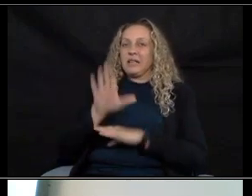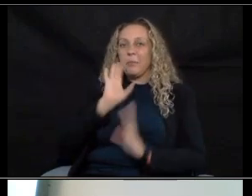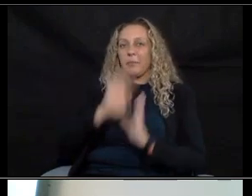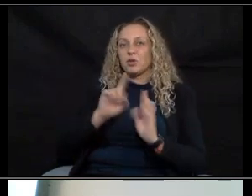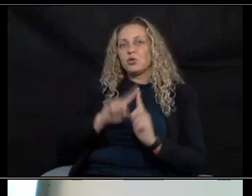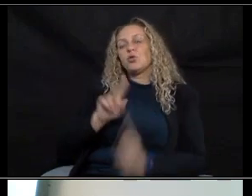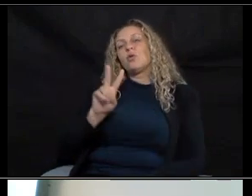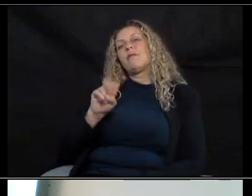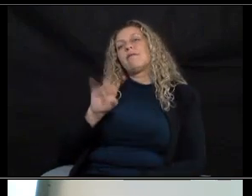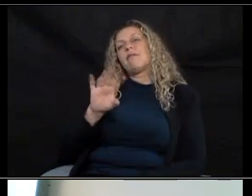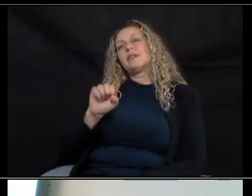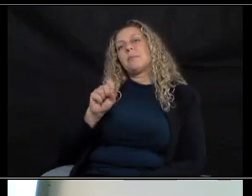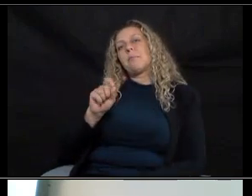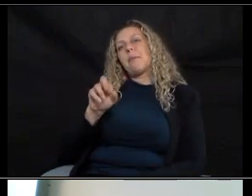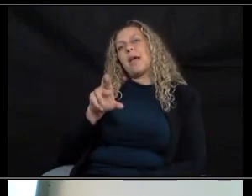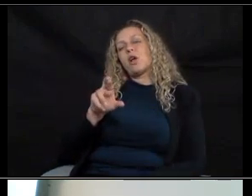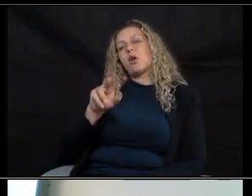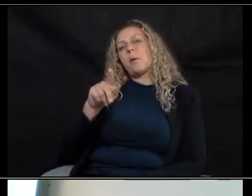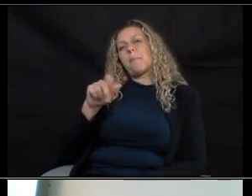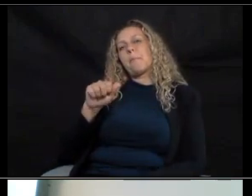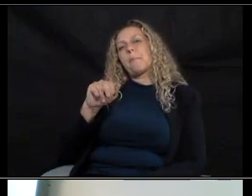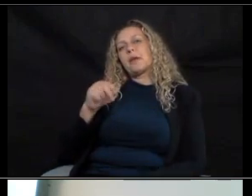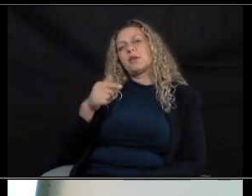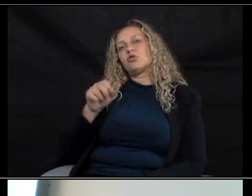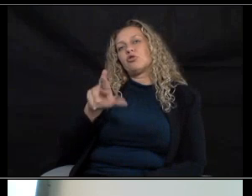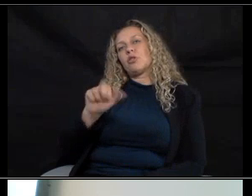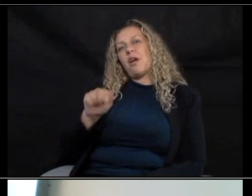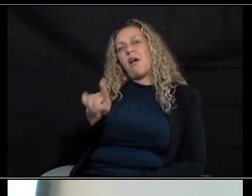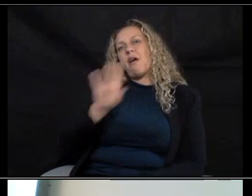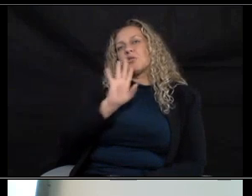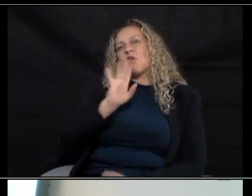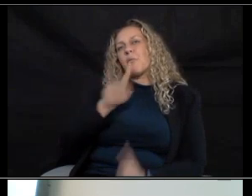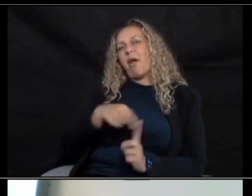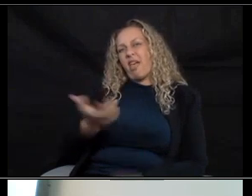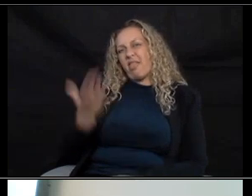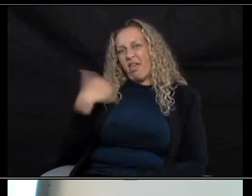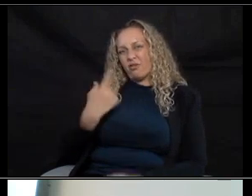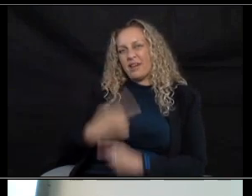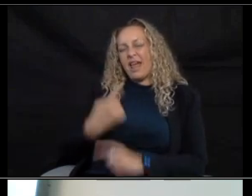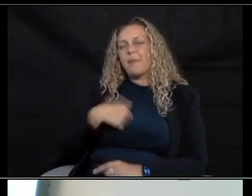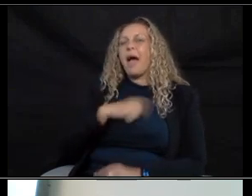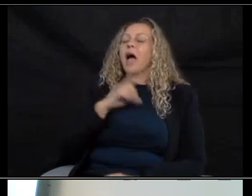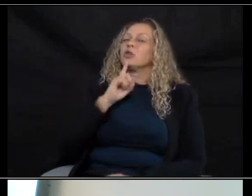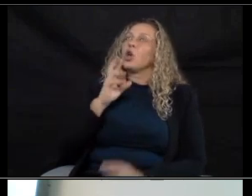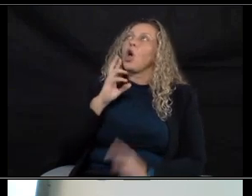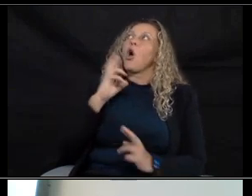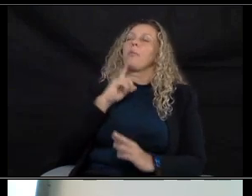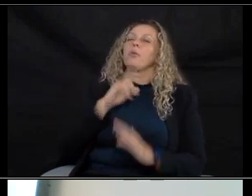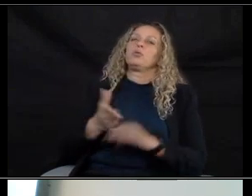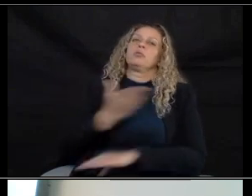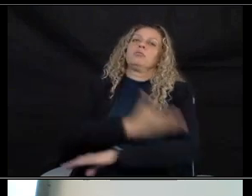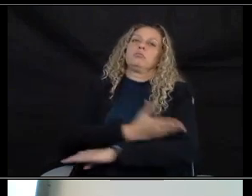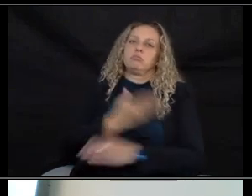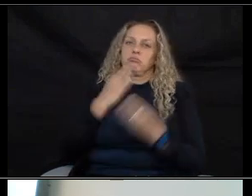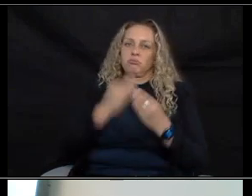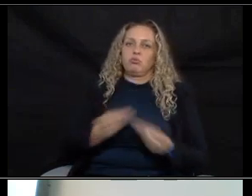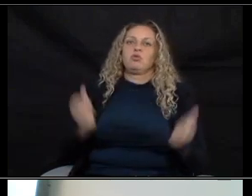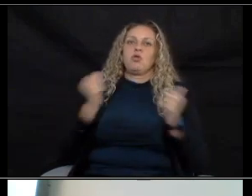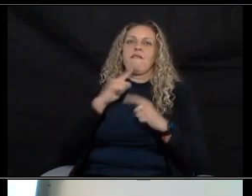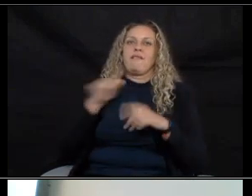Vice Mayor Pinserga. I discussed this the other day, but I certainly hope this is going to get resolved and